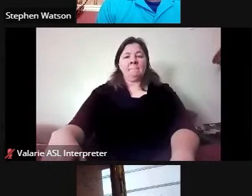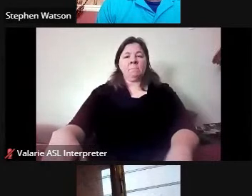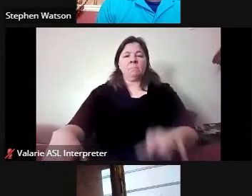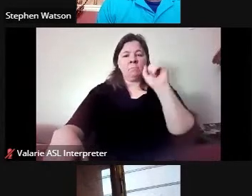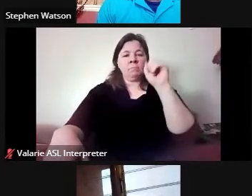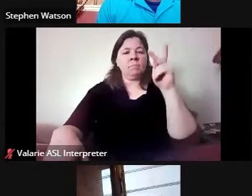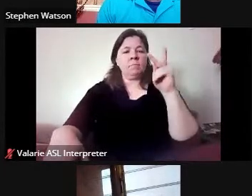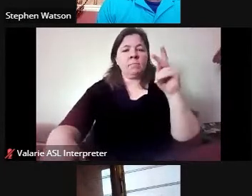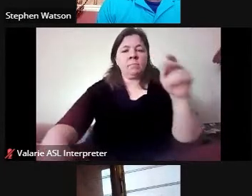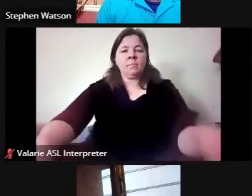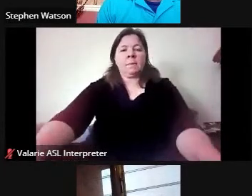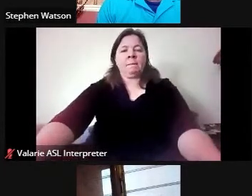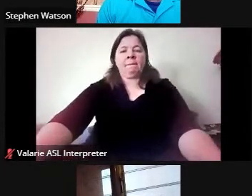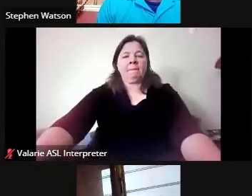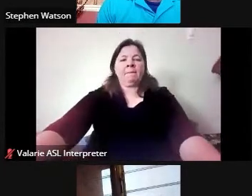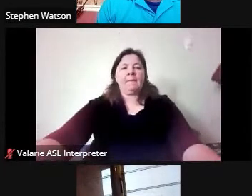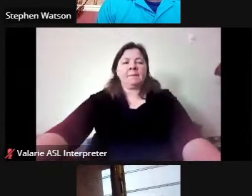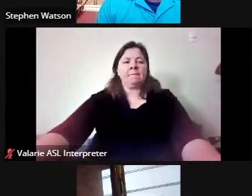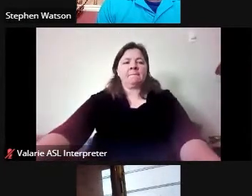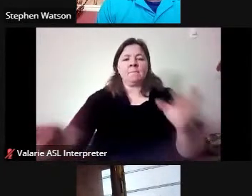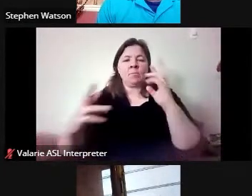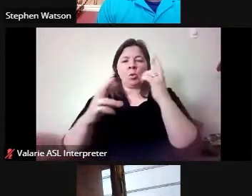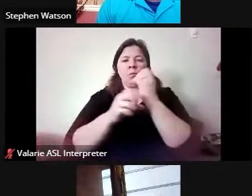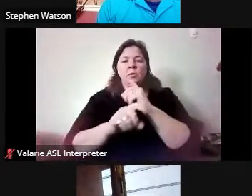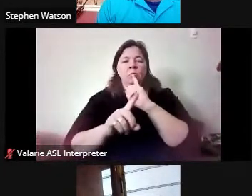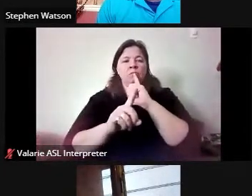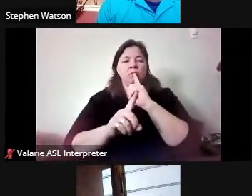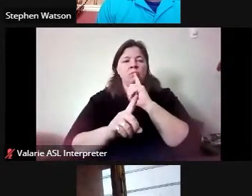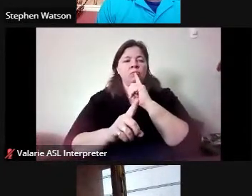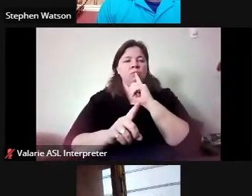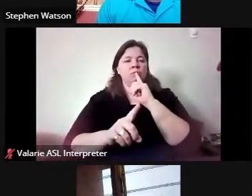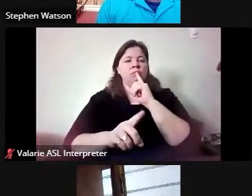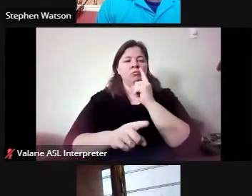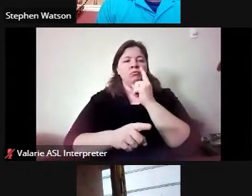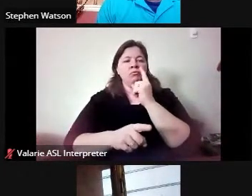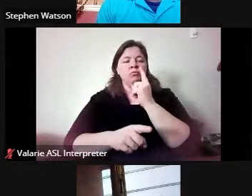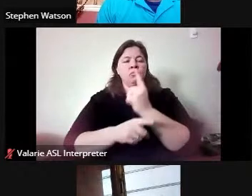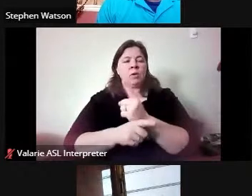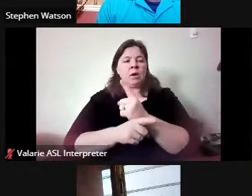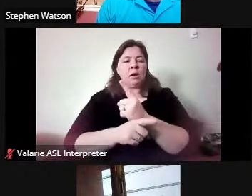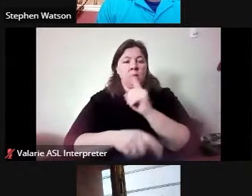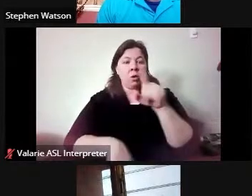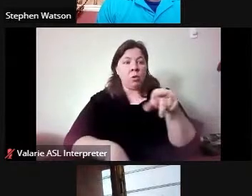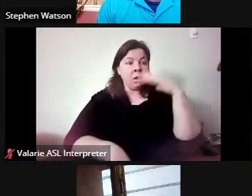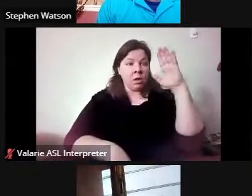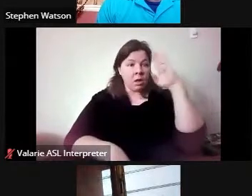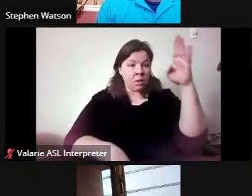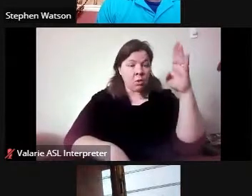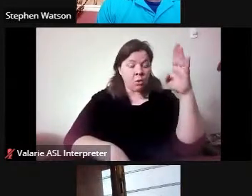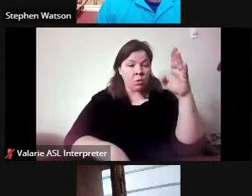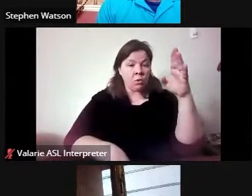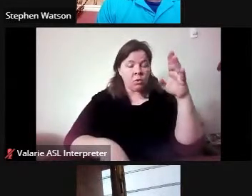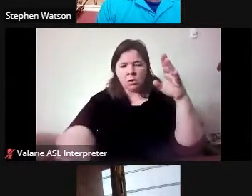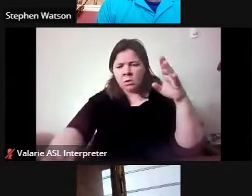All right, so I'm going to mute you. I'm hoping that you got the right question there, and then lower your hand. Yes. Thank you. Breaking